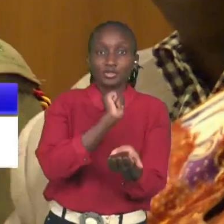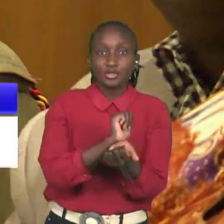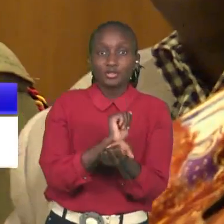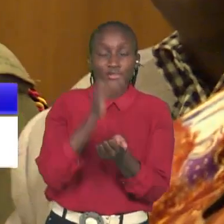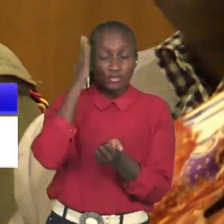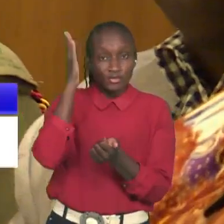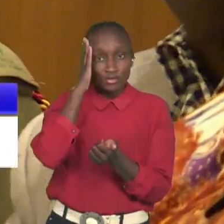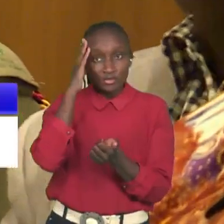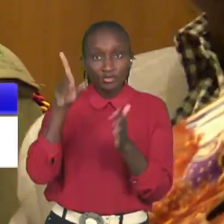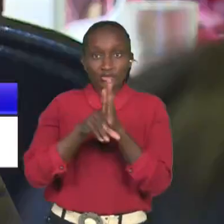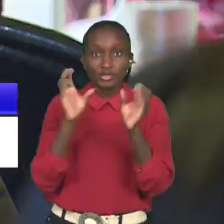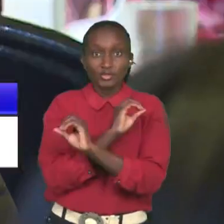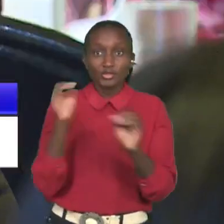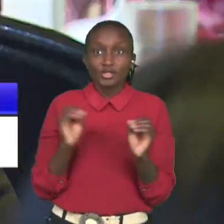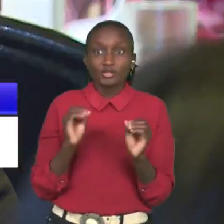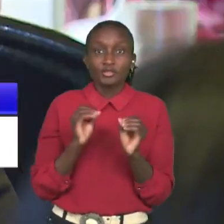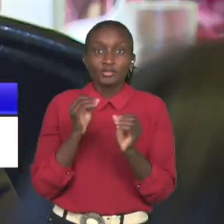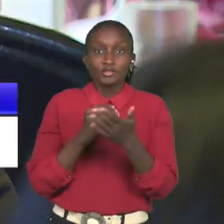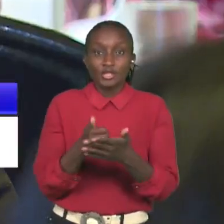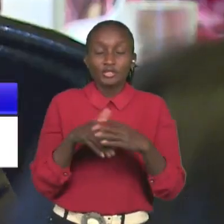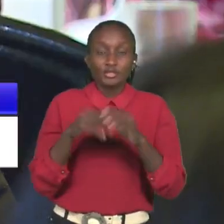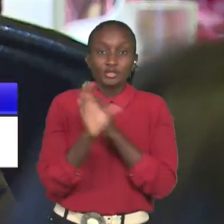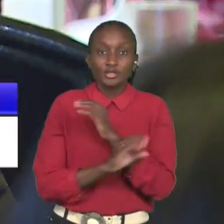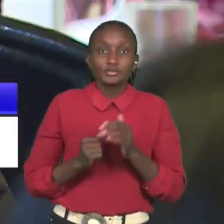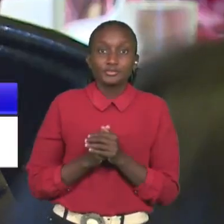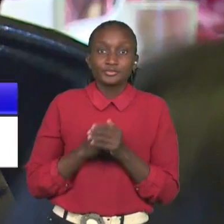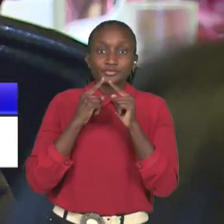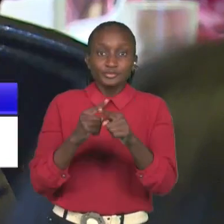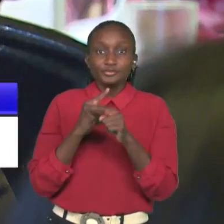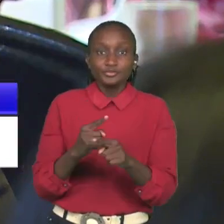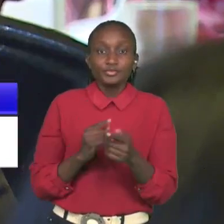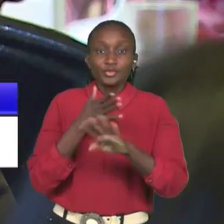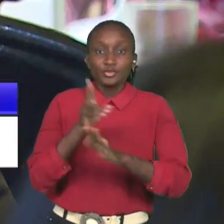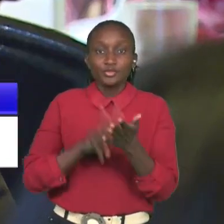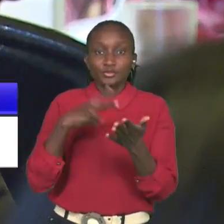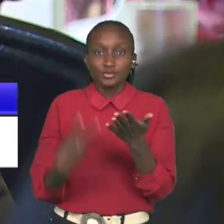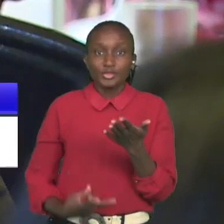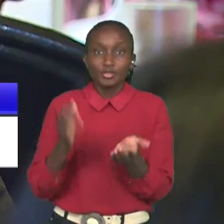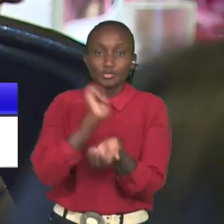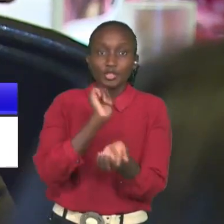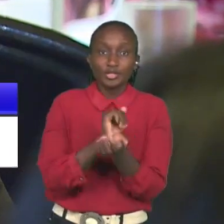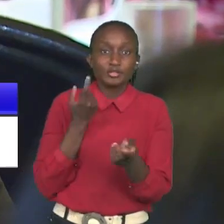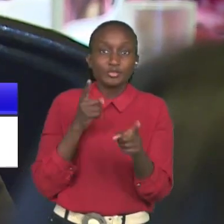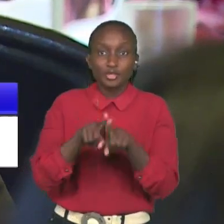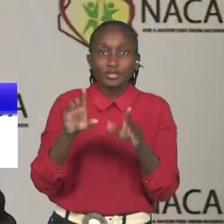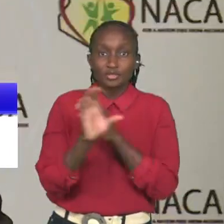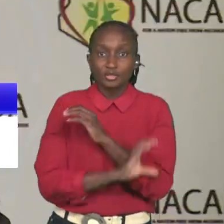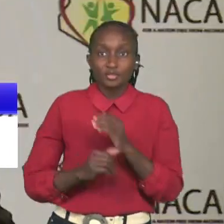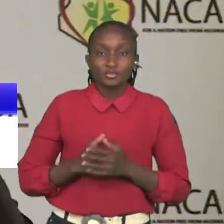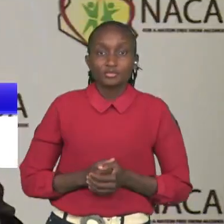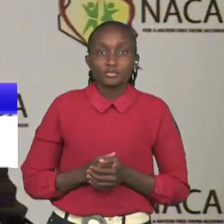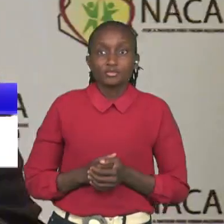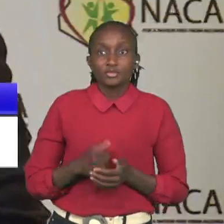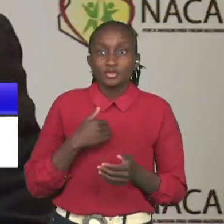in the country. This comes even after the CS criticized judiciary over failure to convict non-drug traffickers in the country. We have